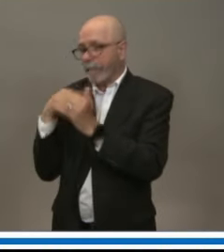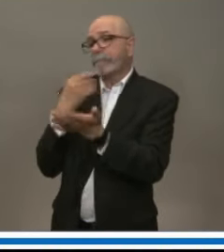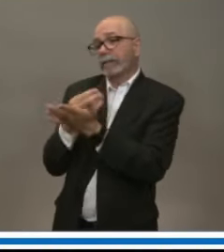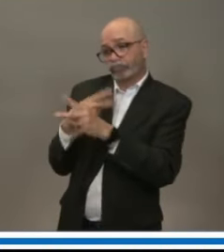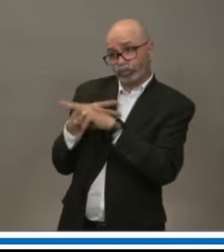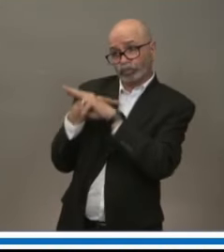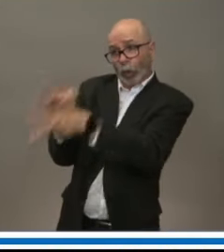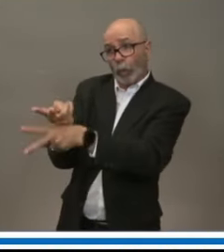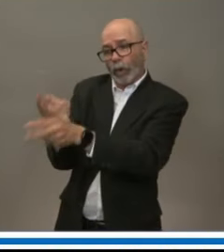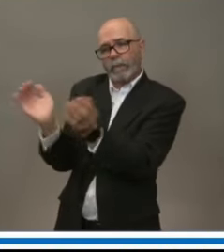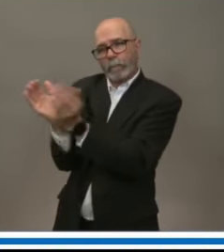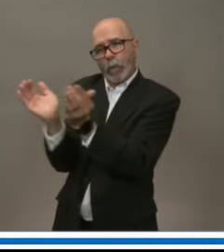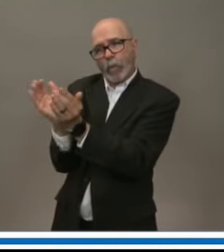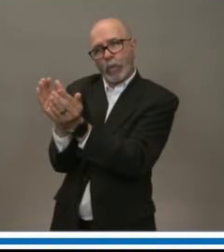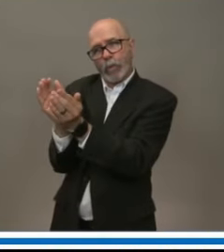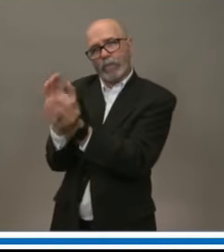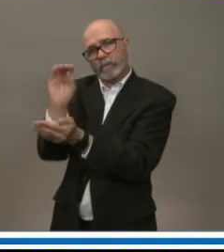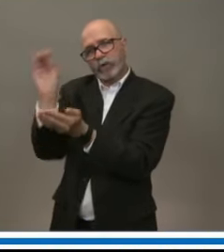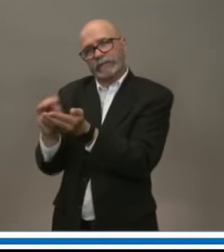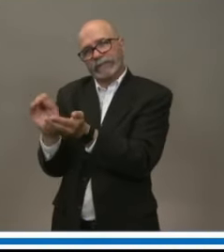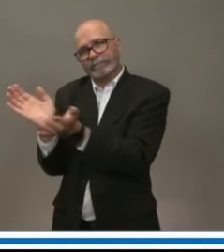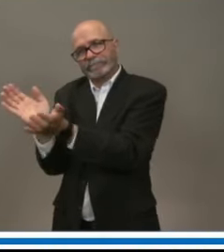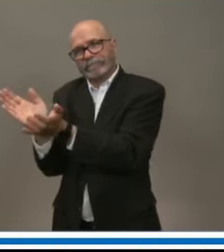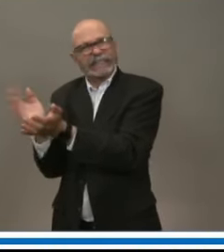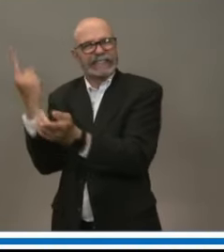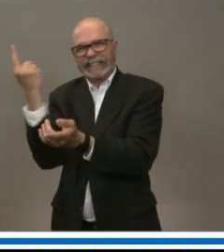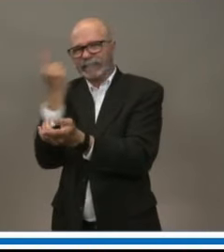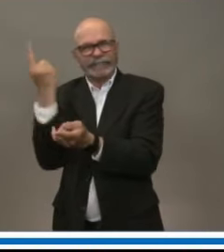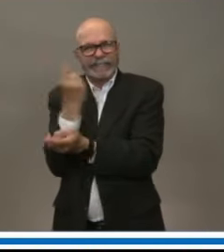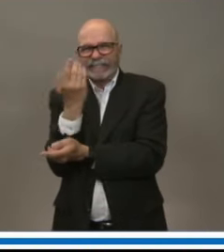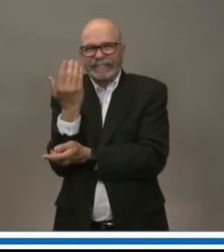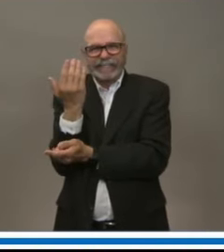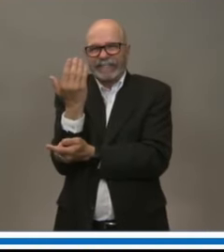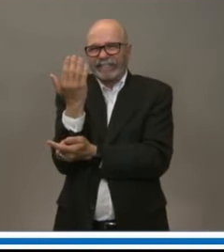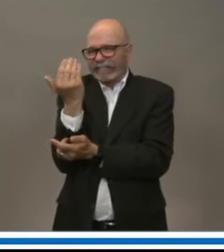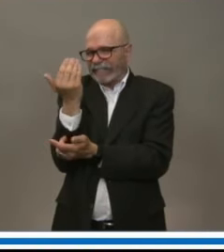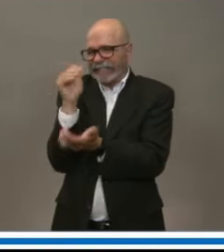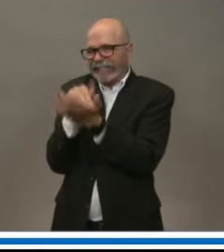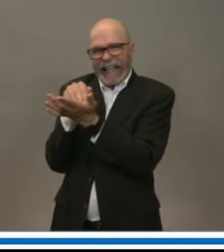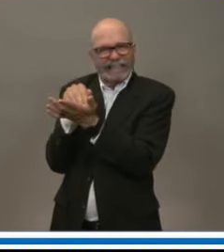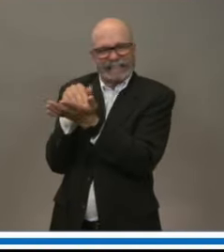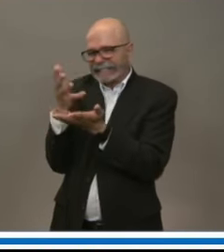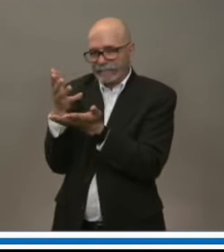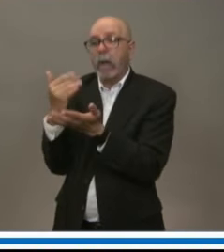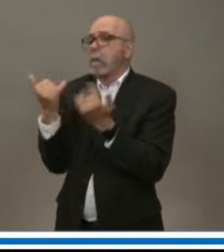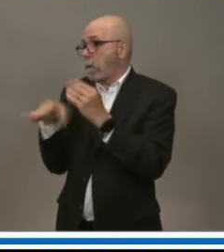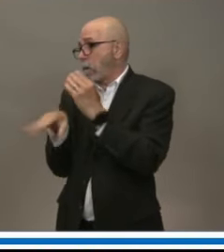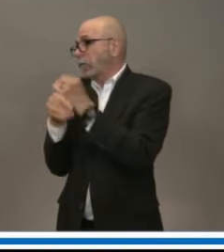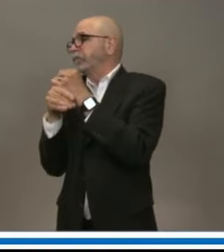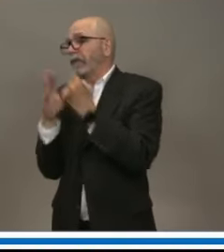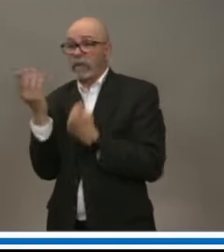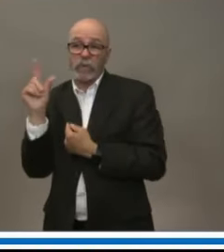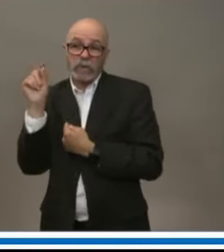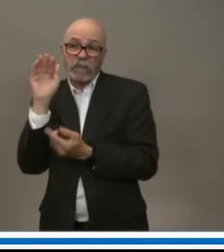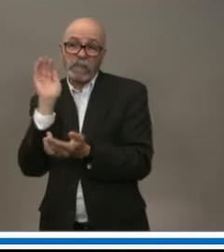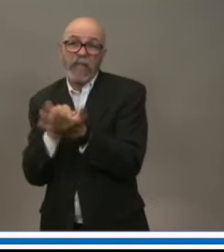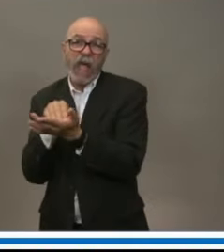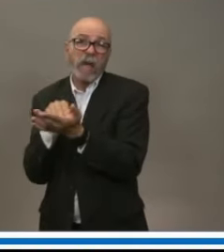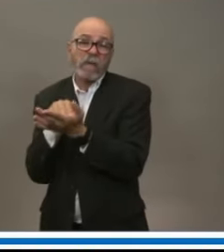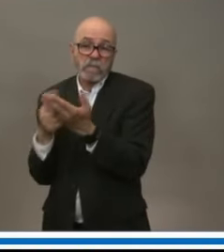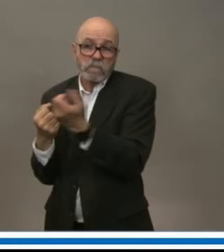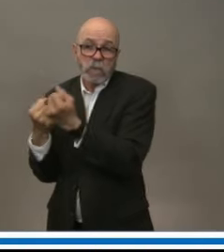down to $20,000 as opposed to $50,000, and it's in excess of $1 million. Those are all positive signs, which will include more Nova Scotia